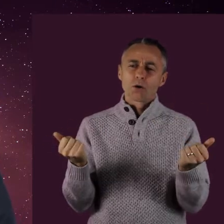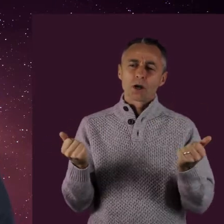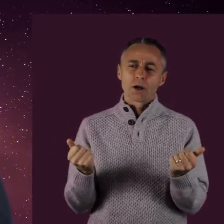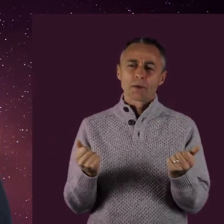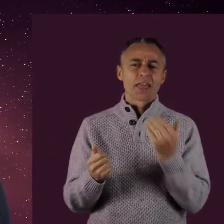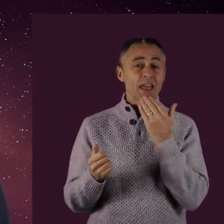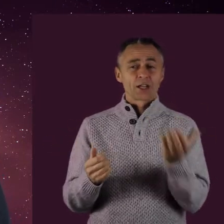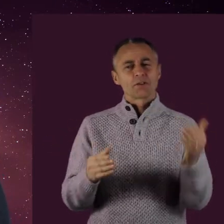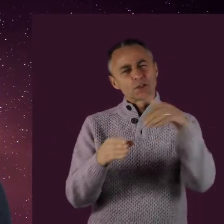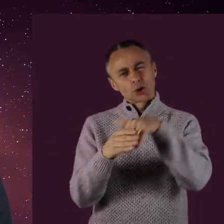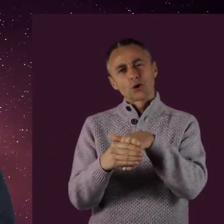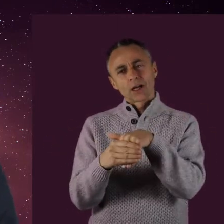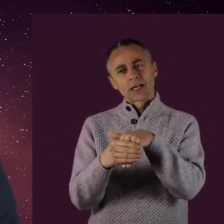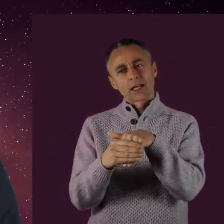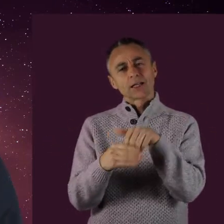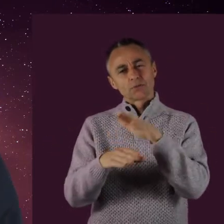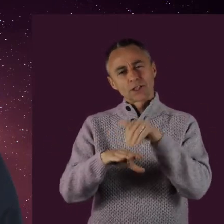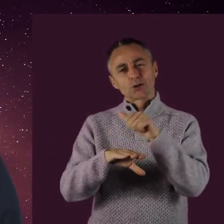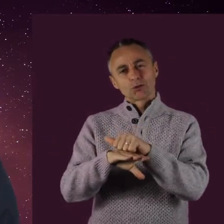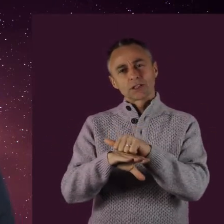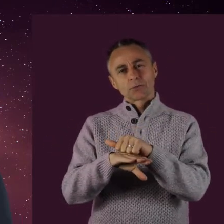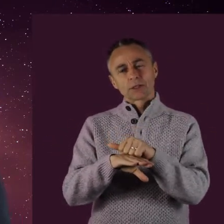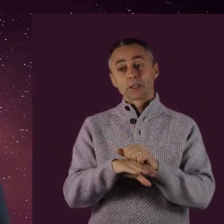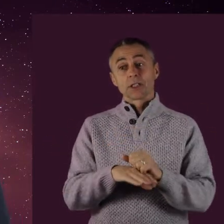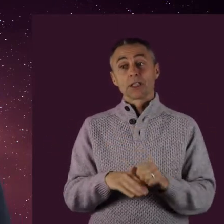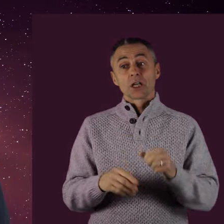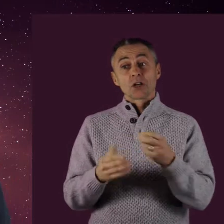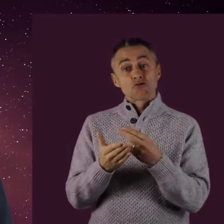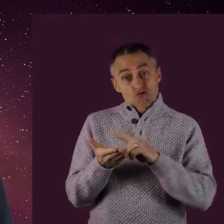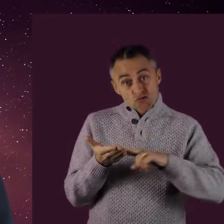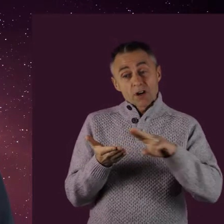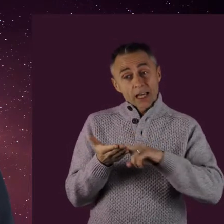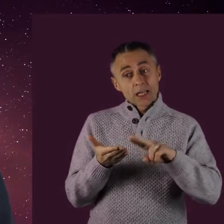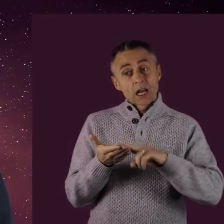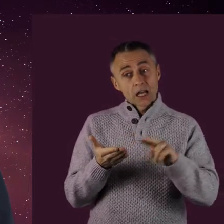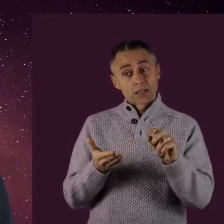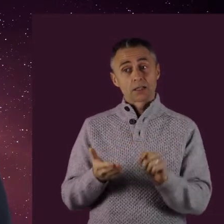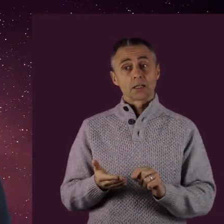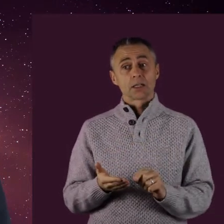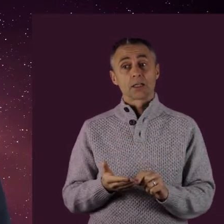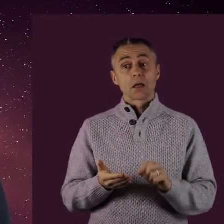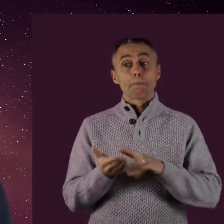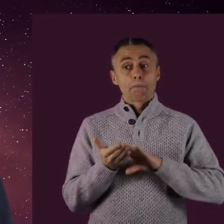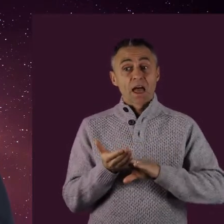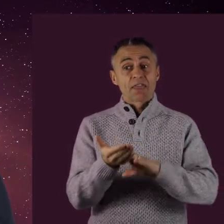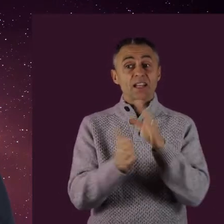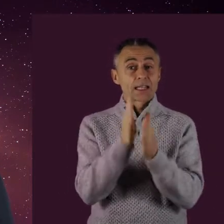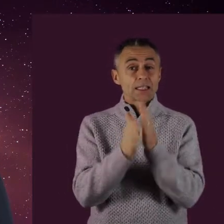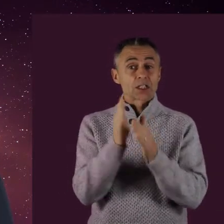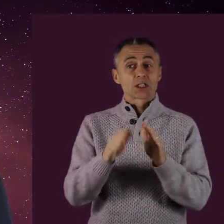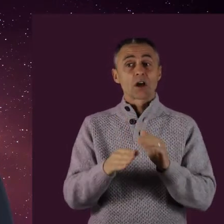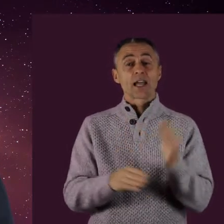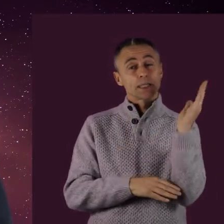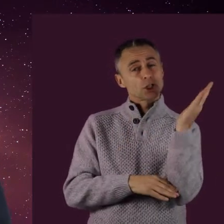making time to connect with us this Christmas. If you are one of our regulars at our usual monthly signed services, then